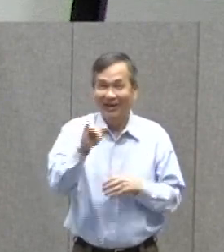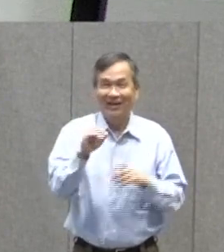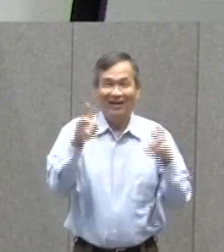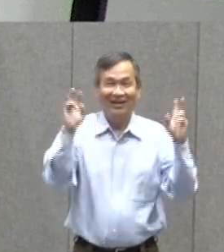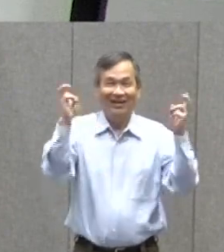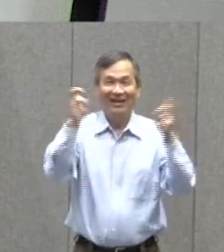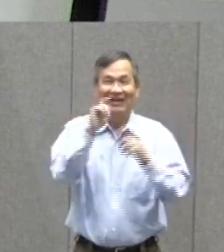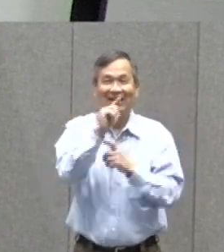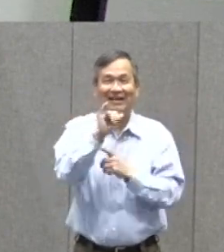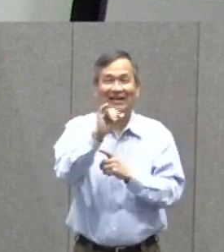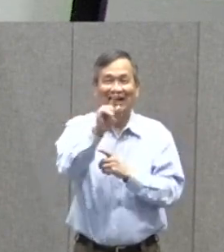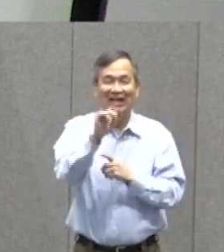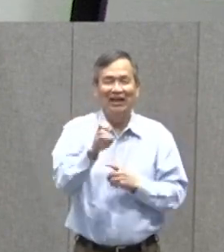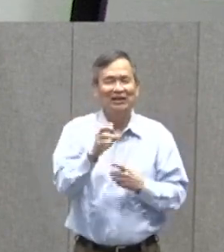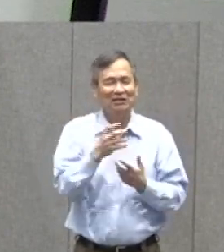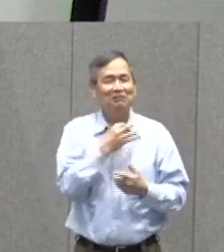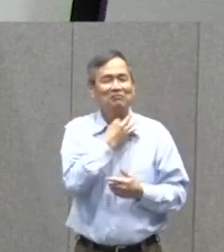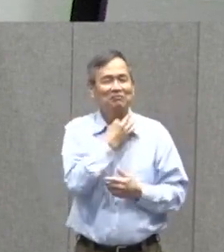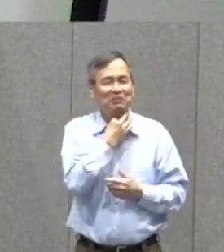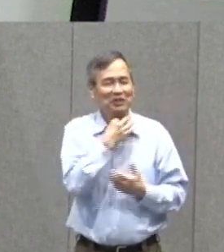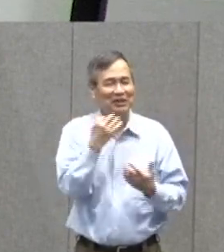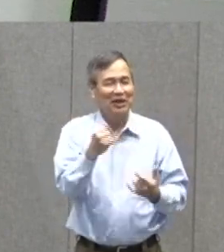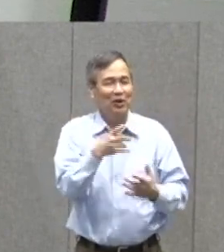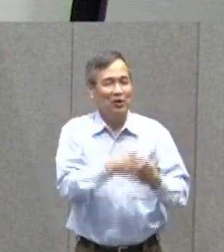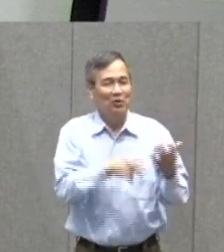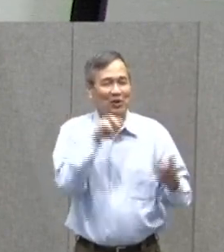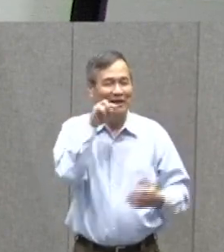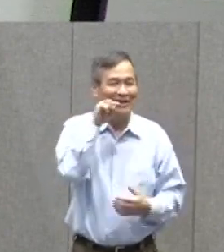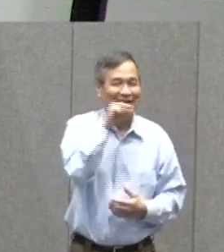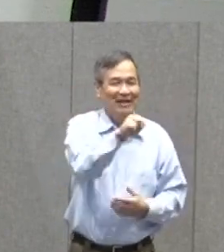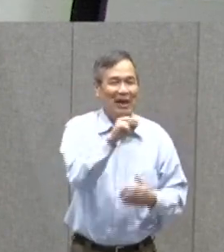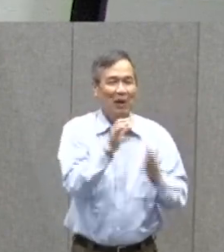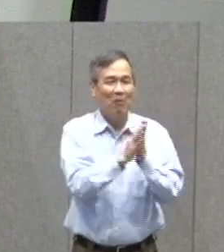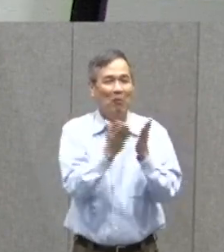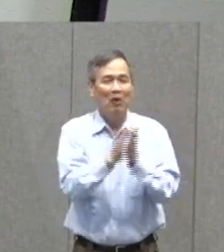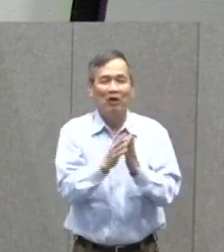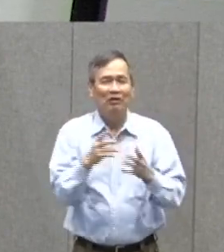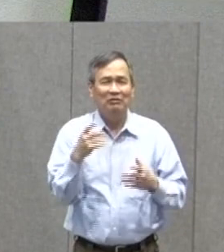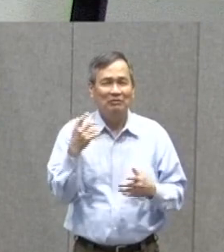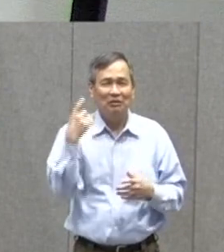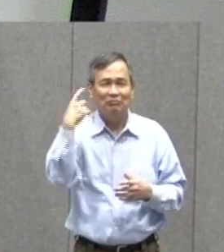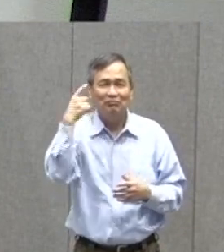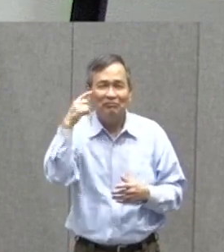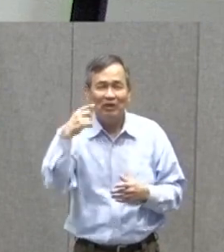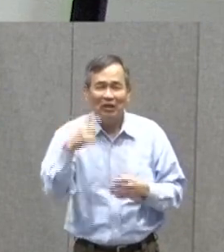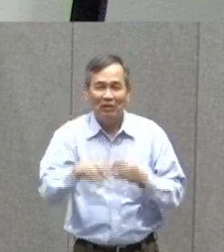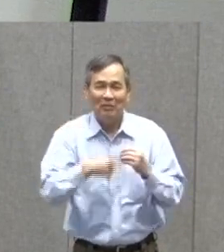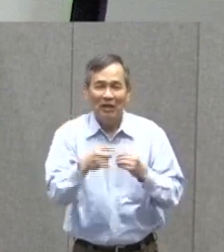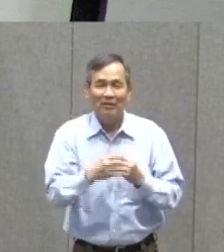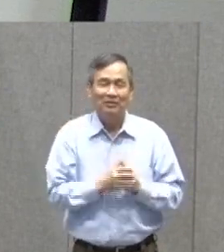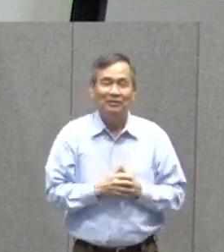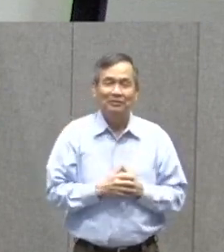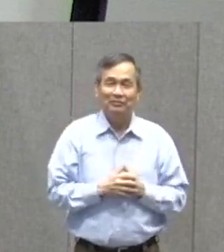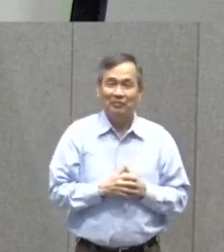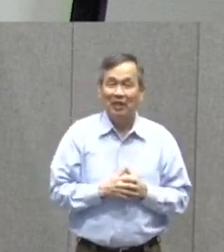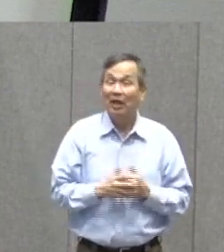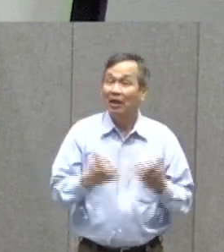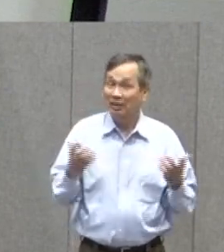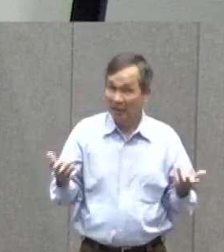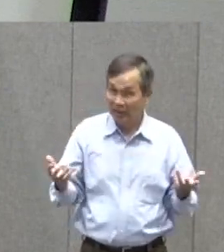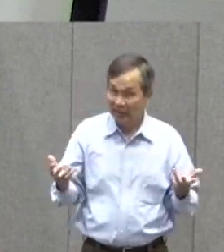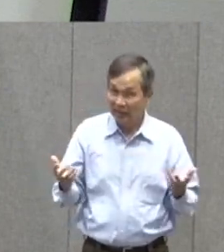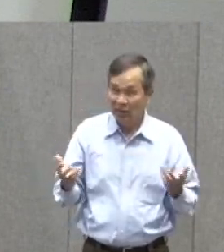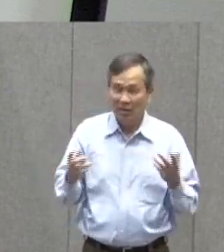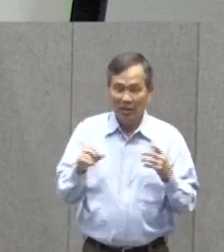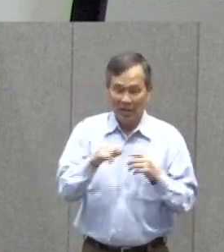is a very curious title because I wonder, what is he wrestling about? And then